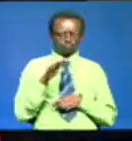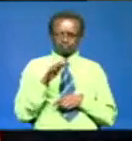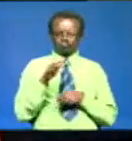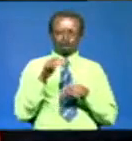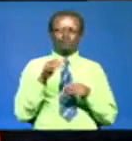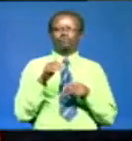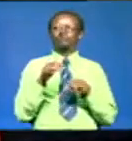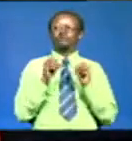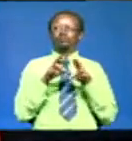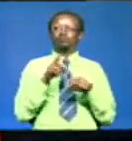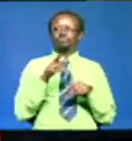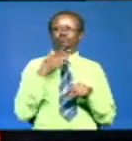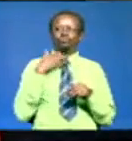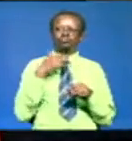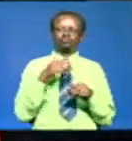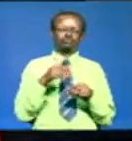surprised that